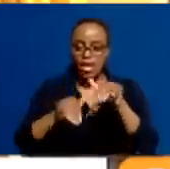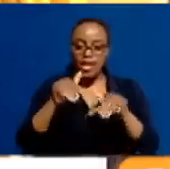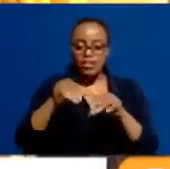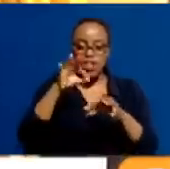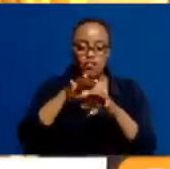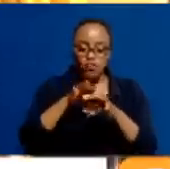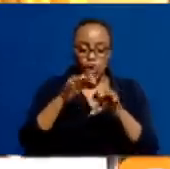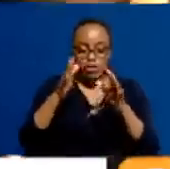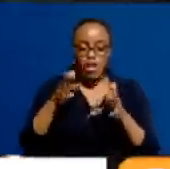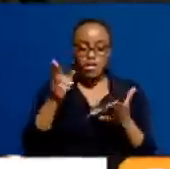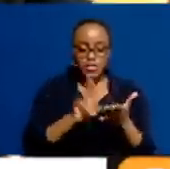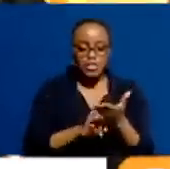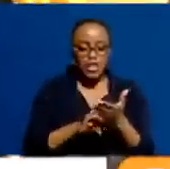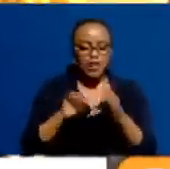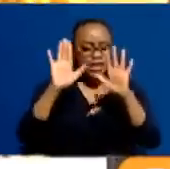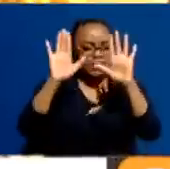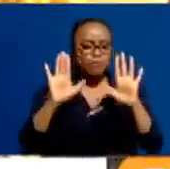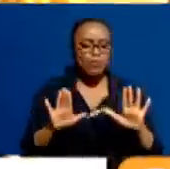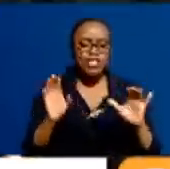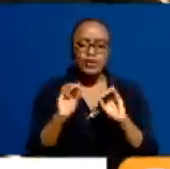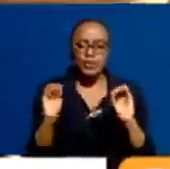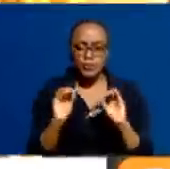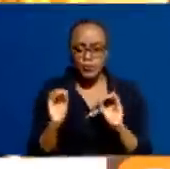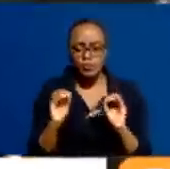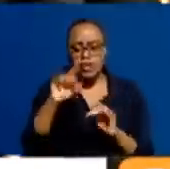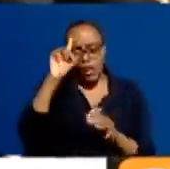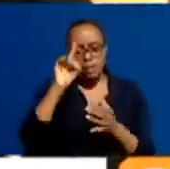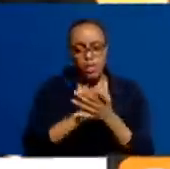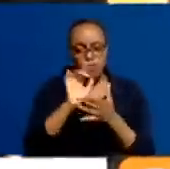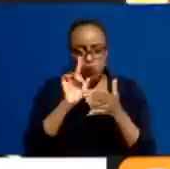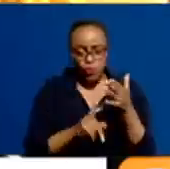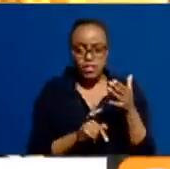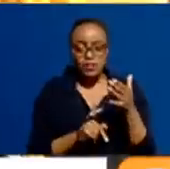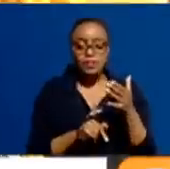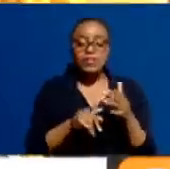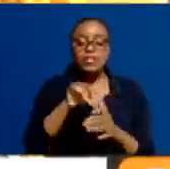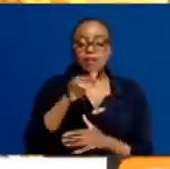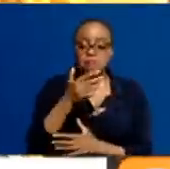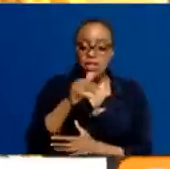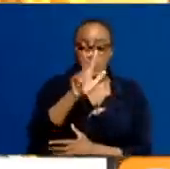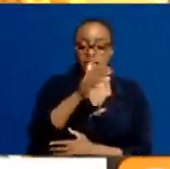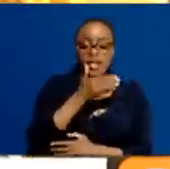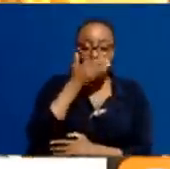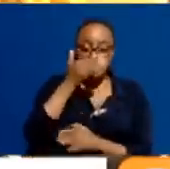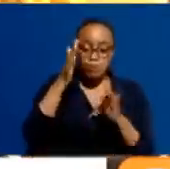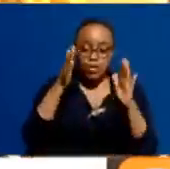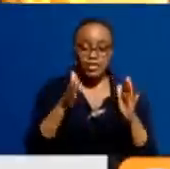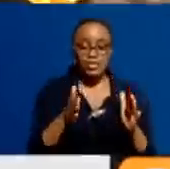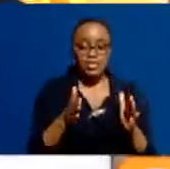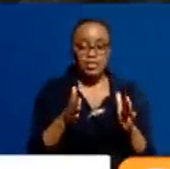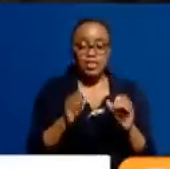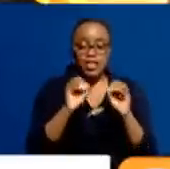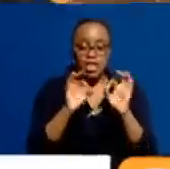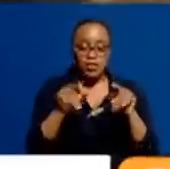voter register, does not matter. And I do believe even the third respondent,